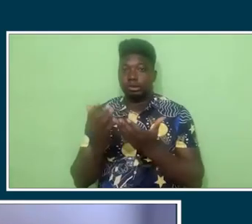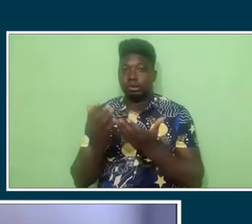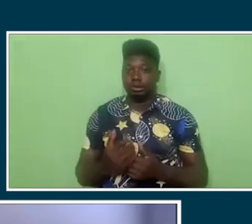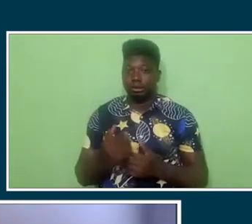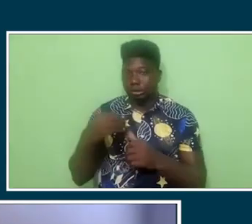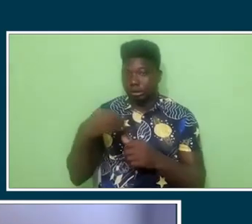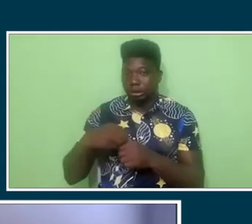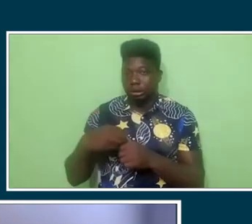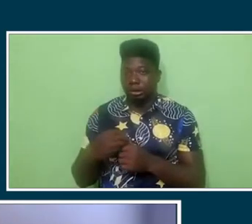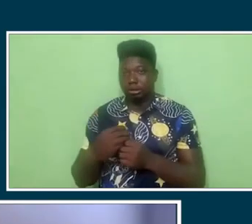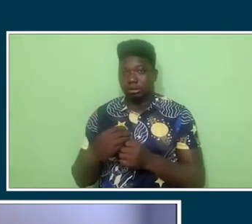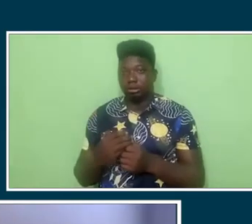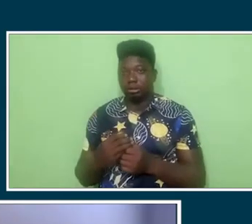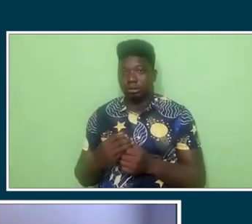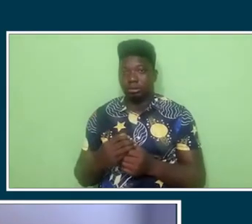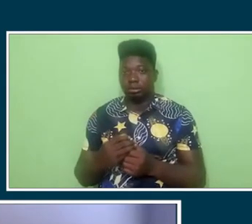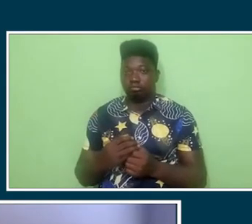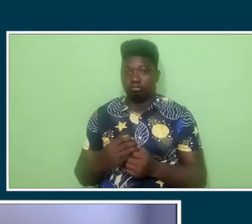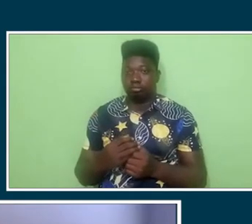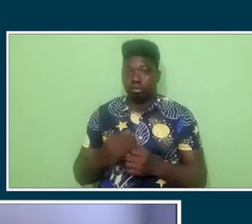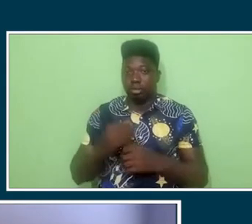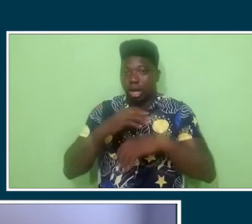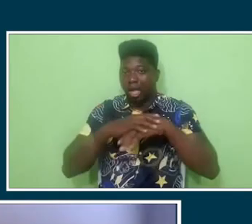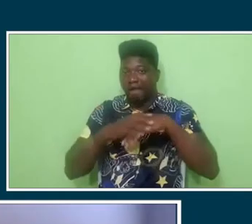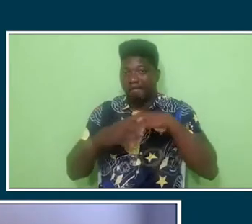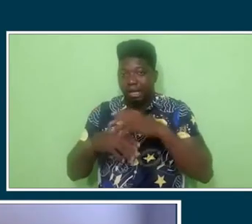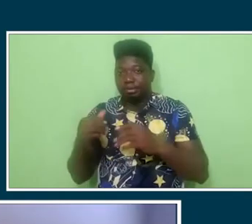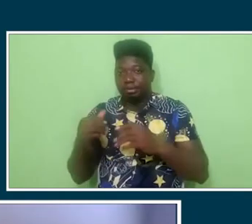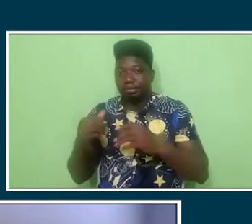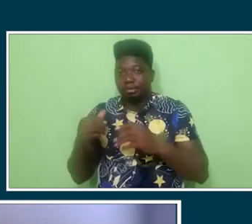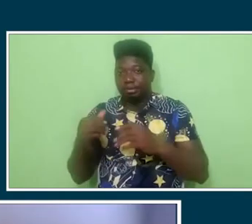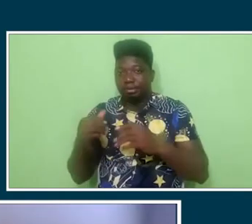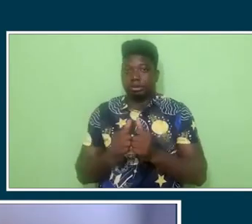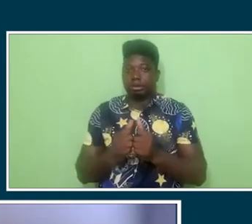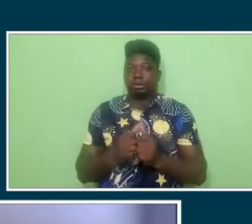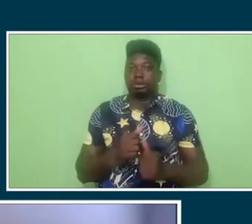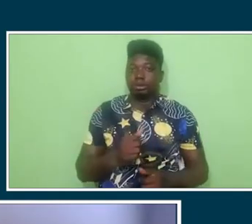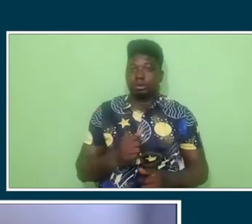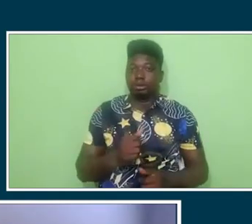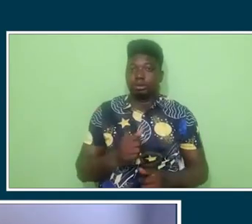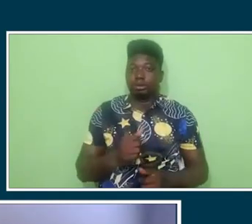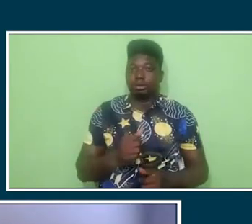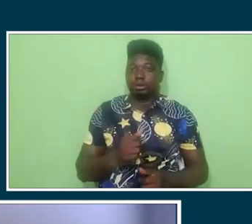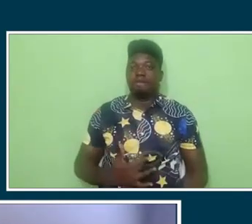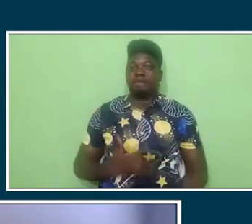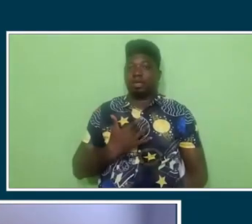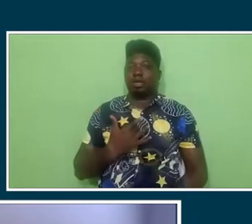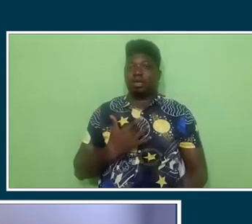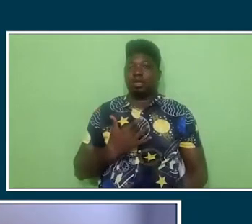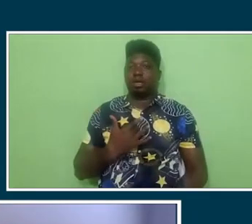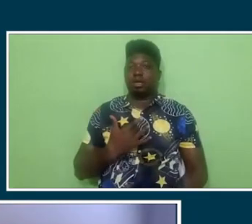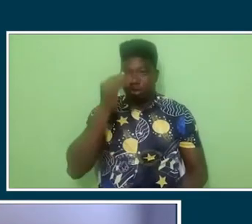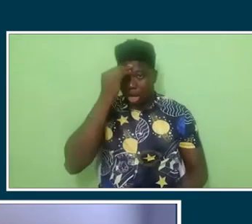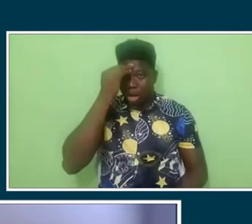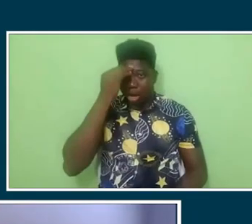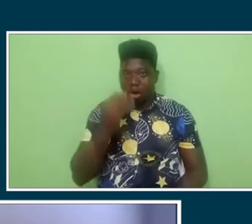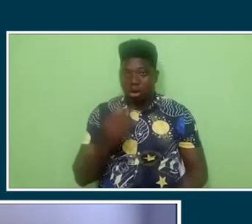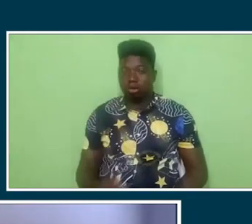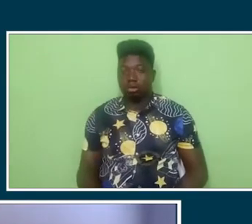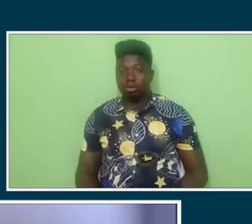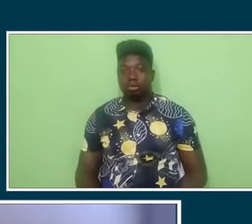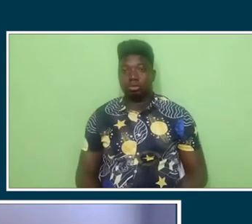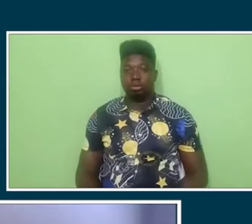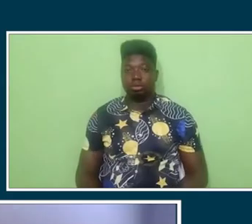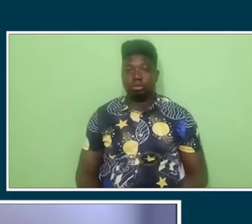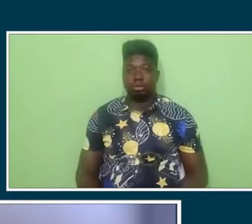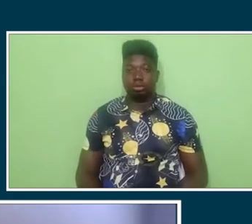really comfortable with and cozy with, that I feel in alignment with very naturally. But it might be more